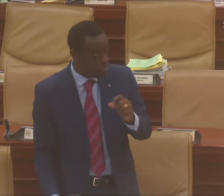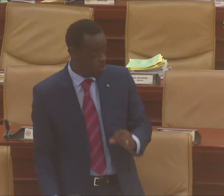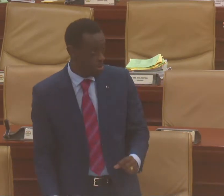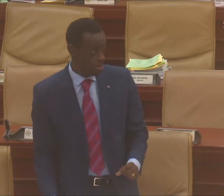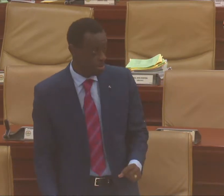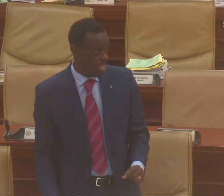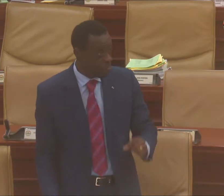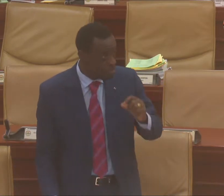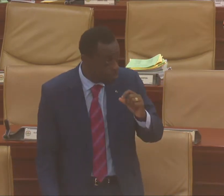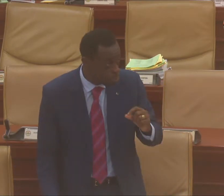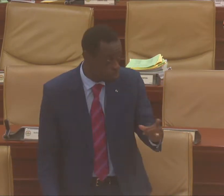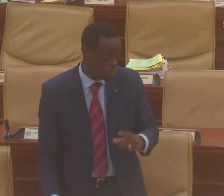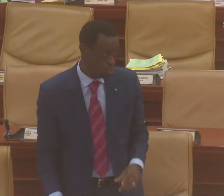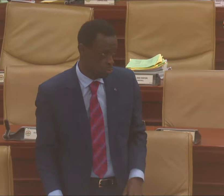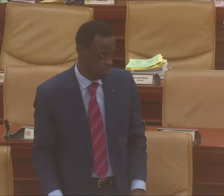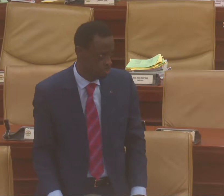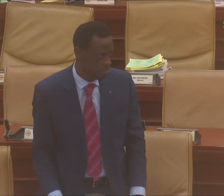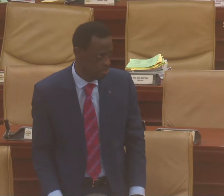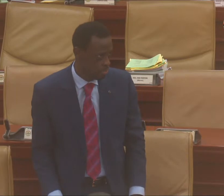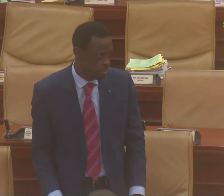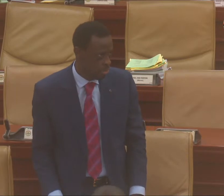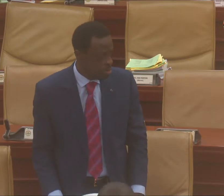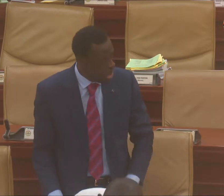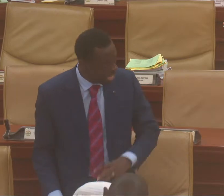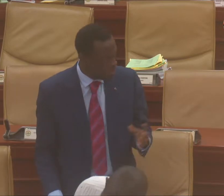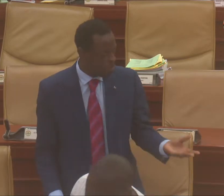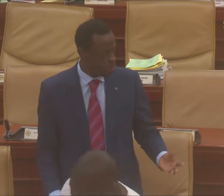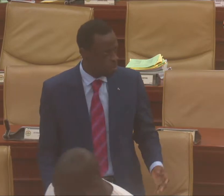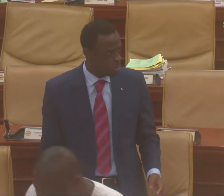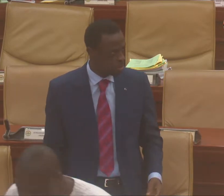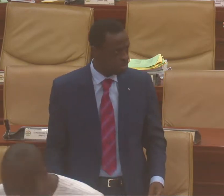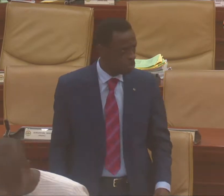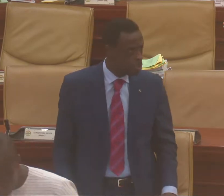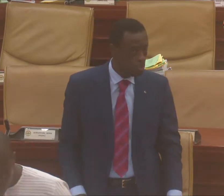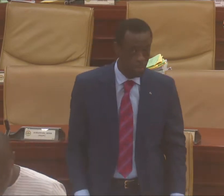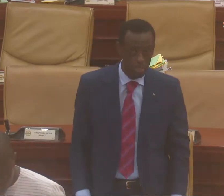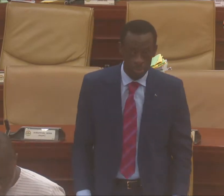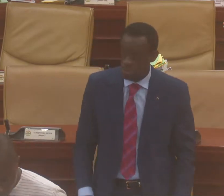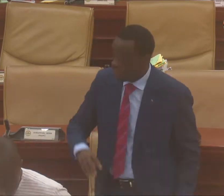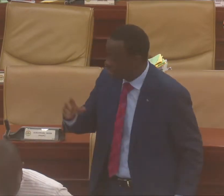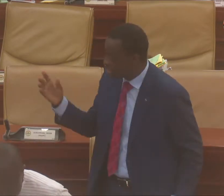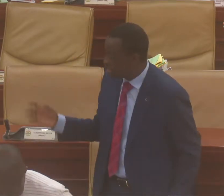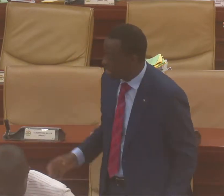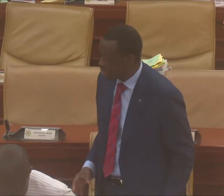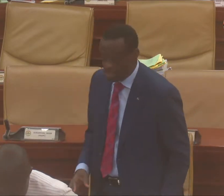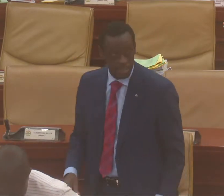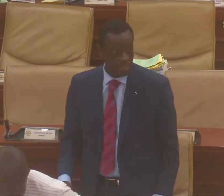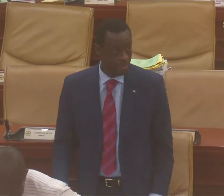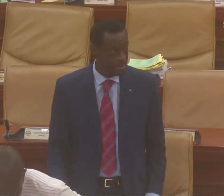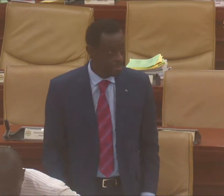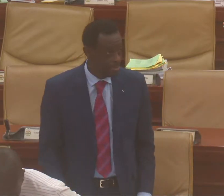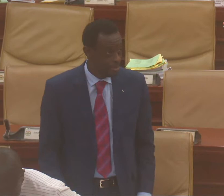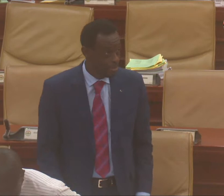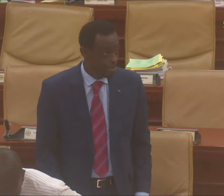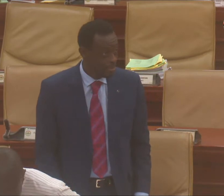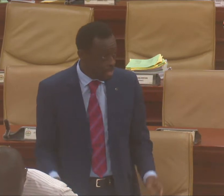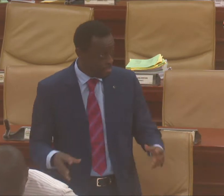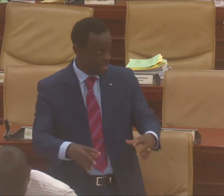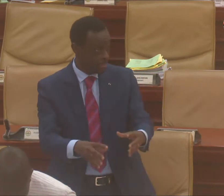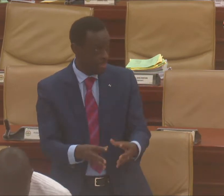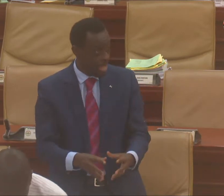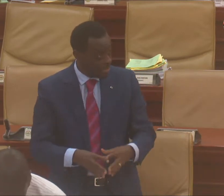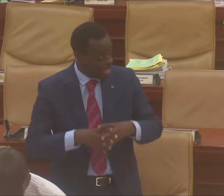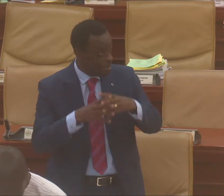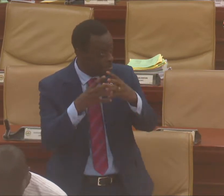all the borrowing have been put to good use. Other people got borrowed money to invest in their cities. Now